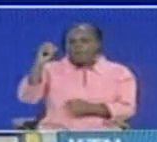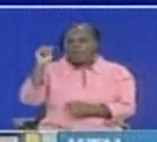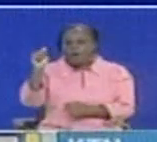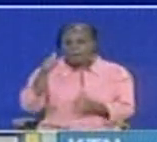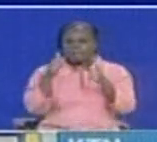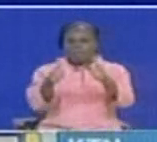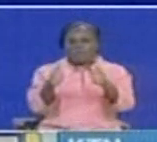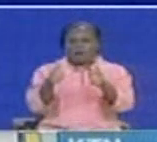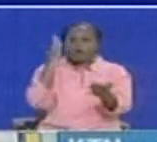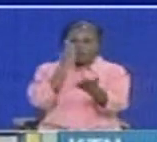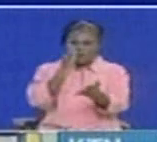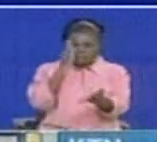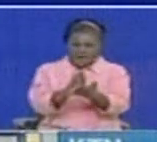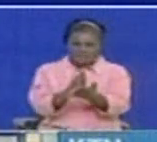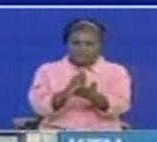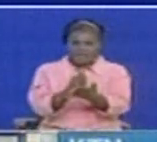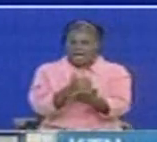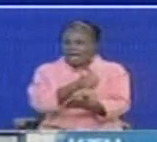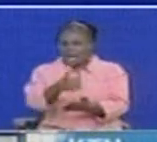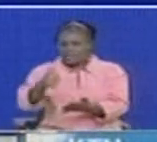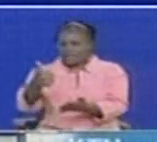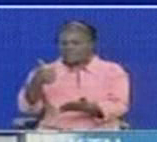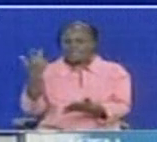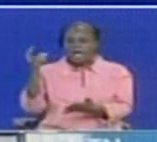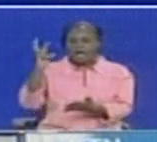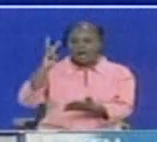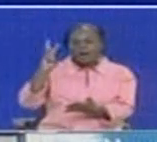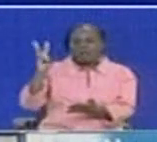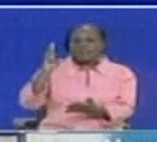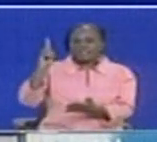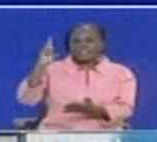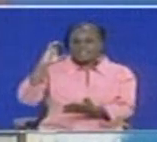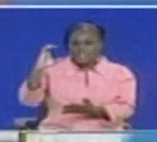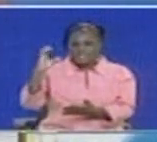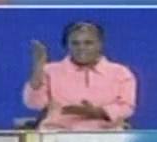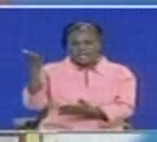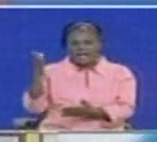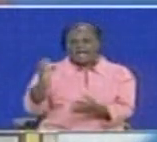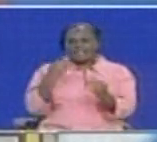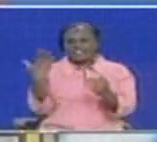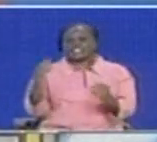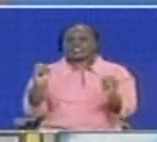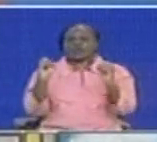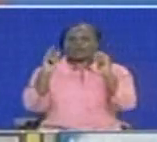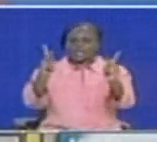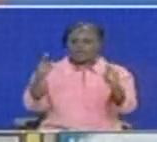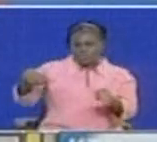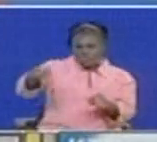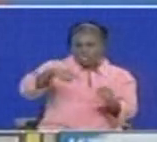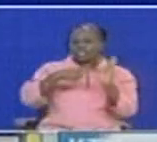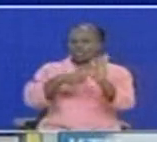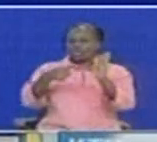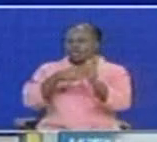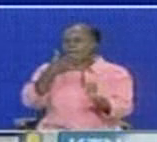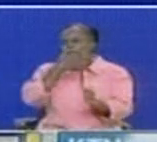fact. And where else in Washington tells right. you that things are okay in Kenya, and we'll be showcasing the best